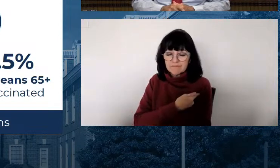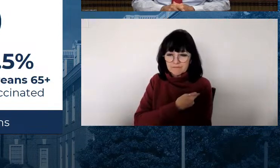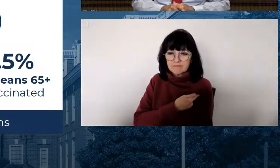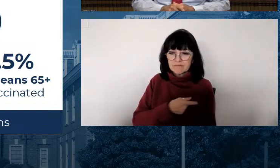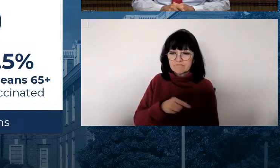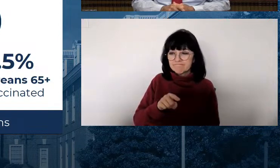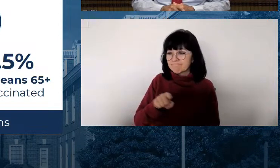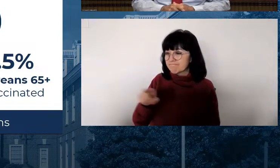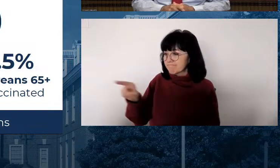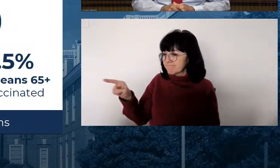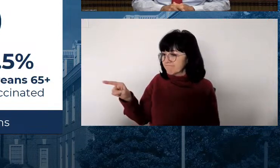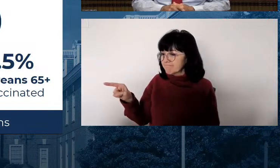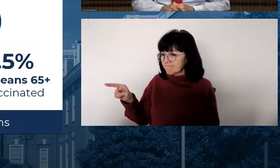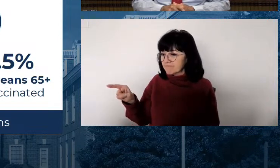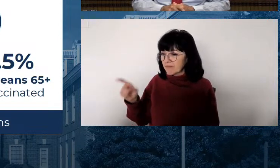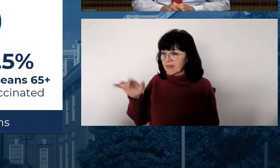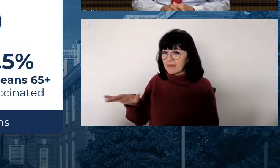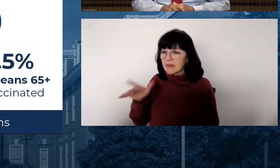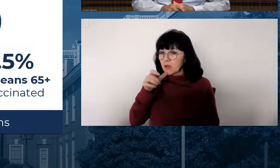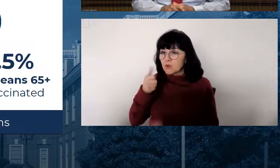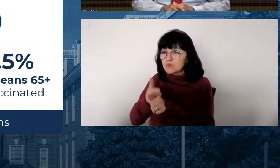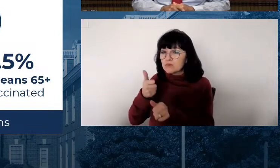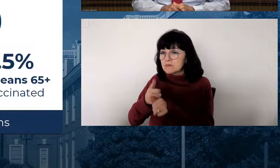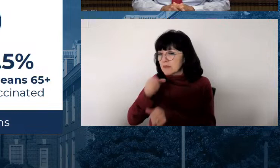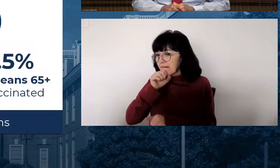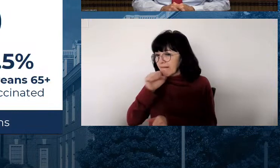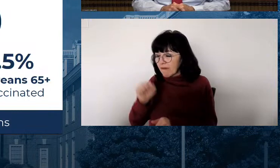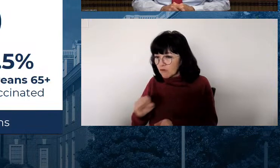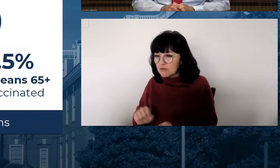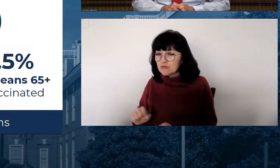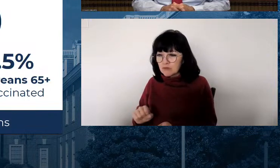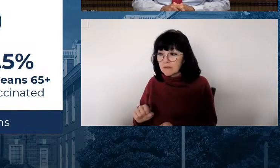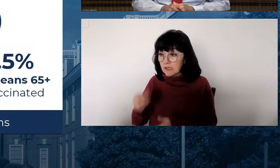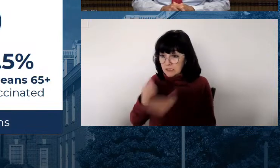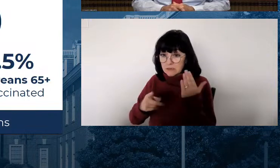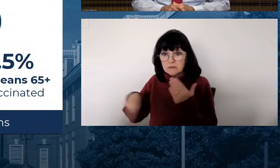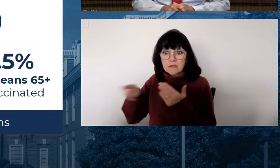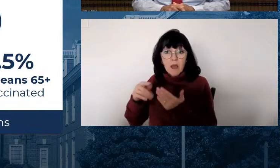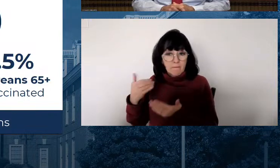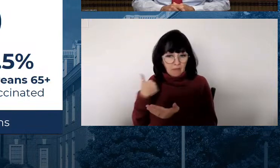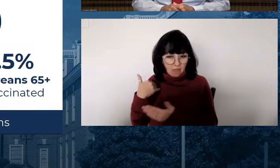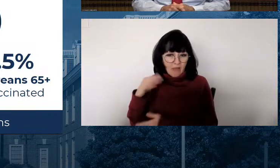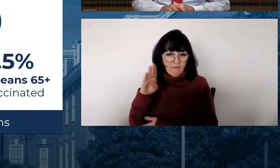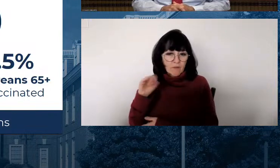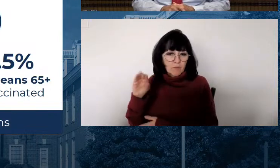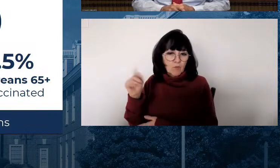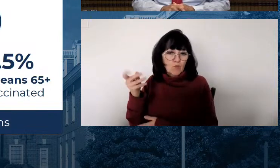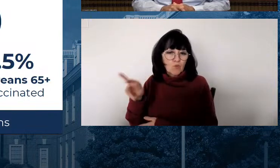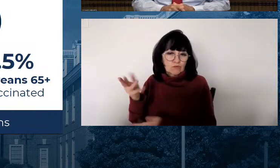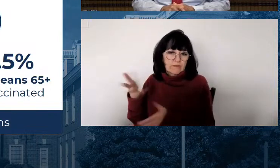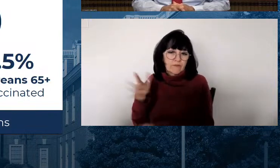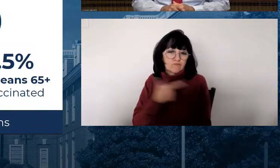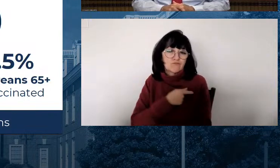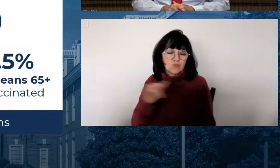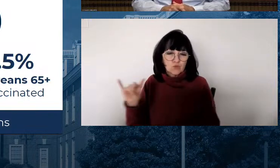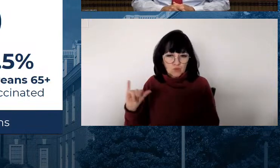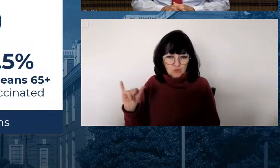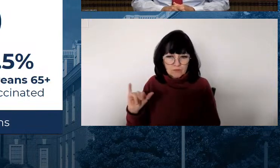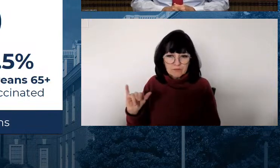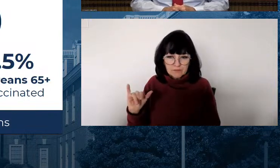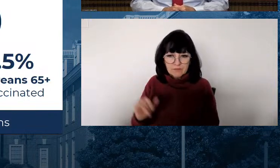of elderly Delawareans have a booster as well. 18 and over, we're closing in